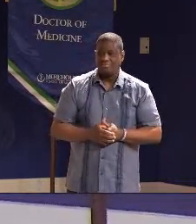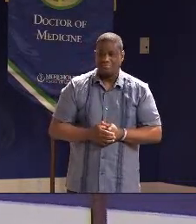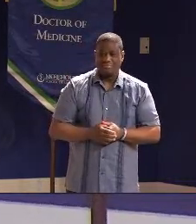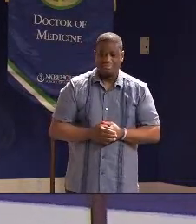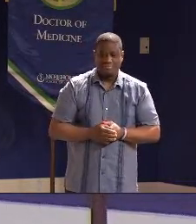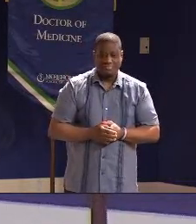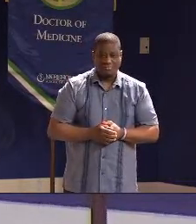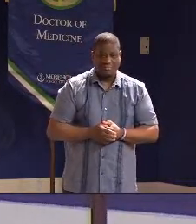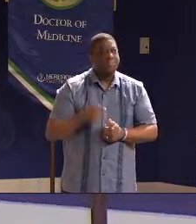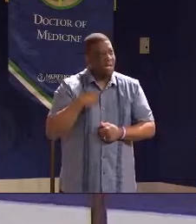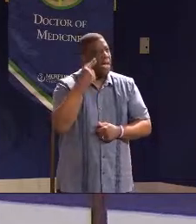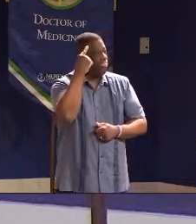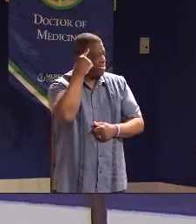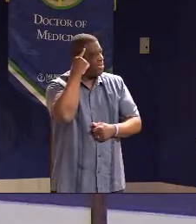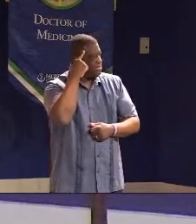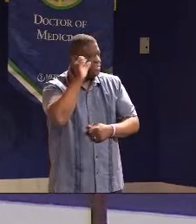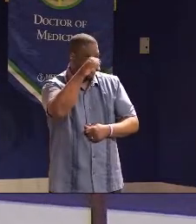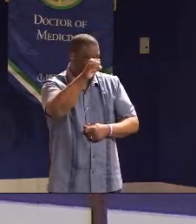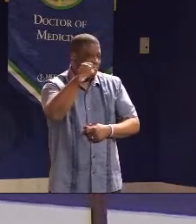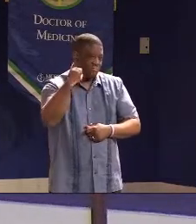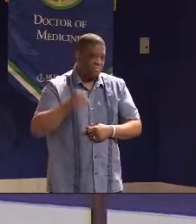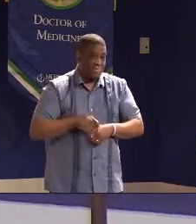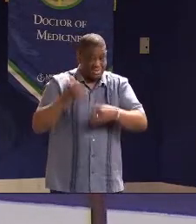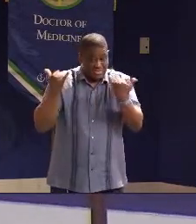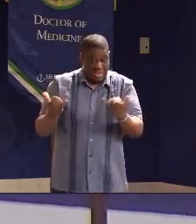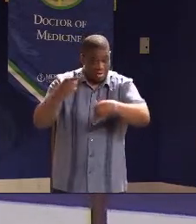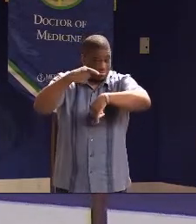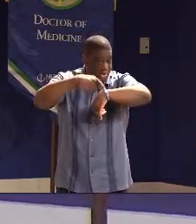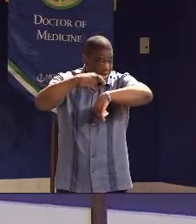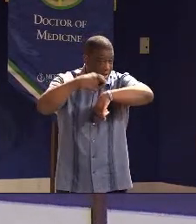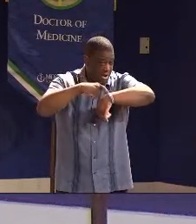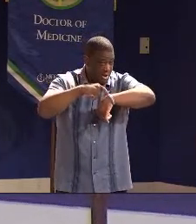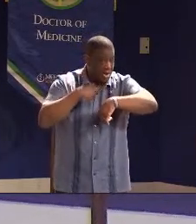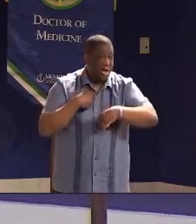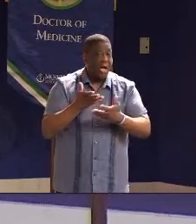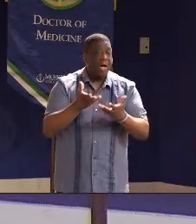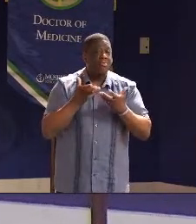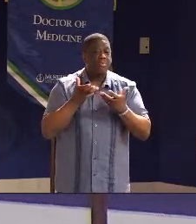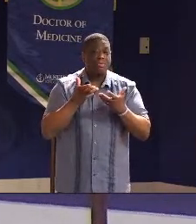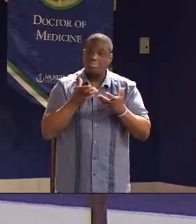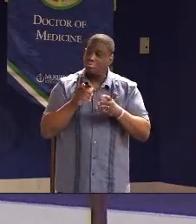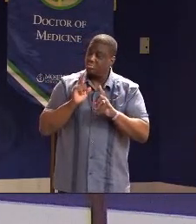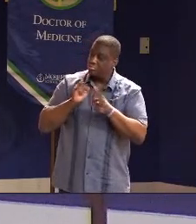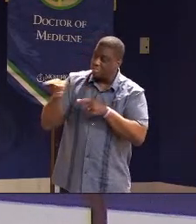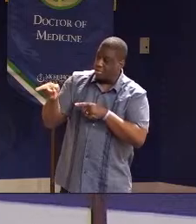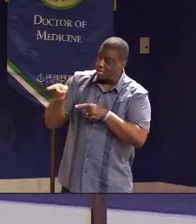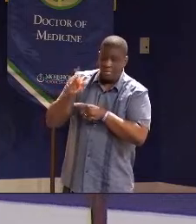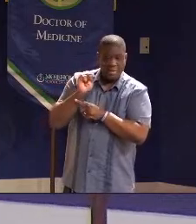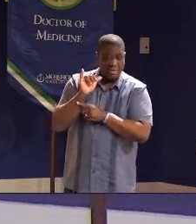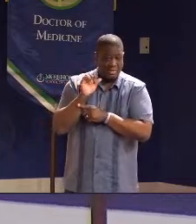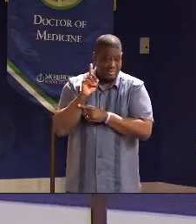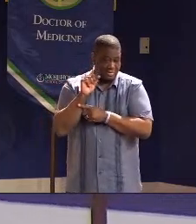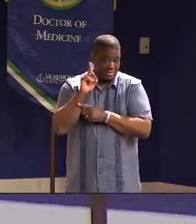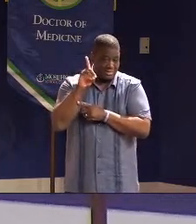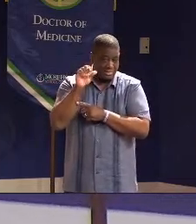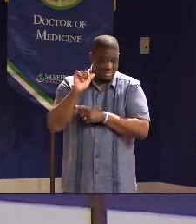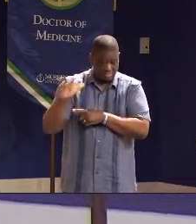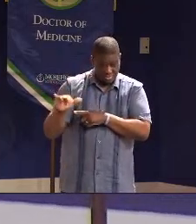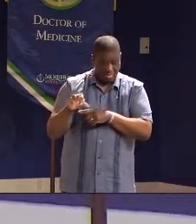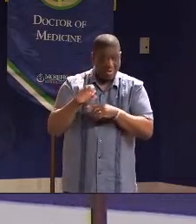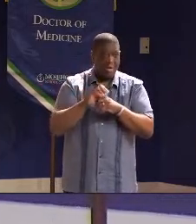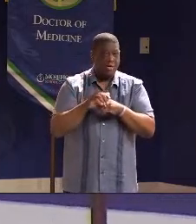I think they certainly do. At this time, I'm going to introduce Dean Tyndall. Dr. Tyndall is our Executive